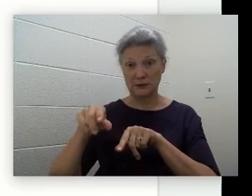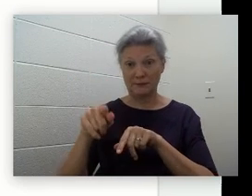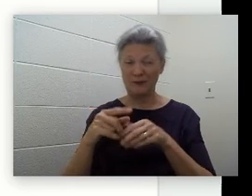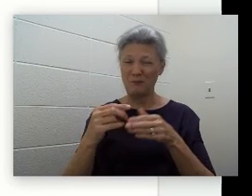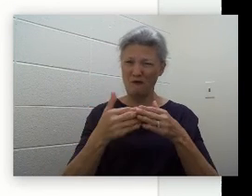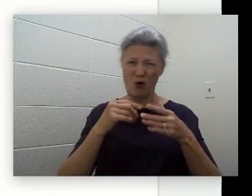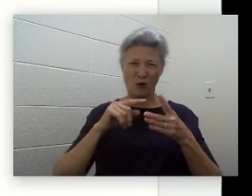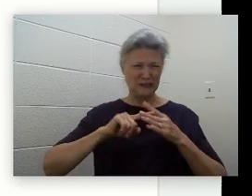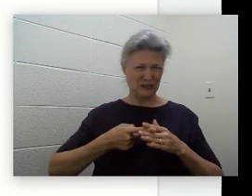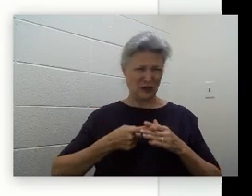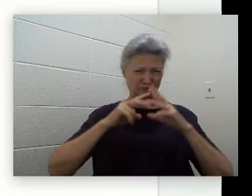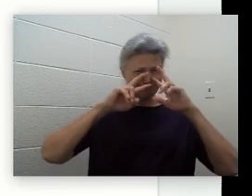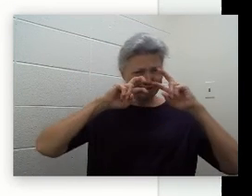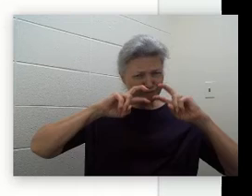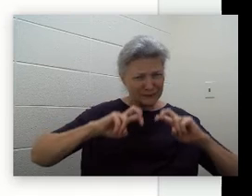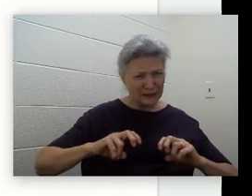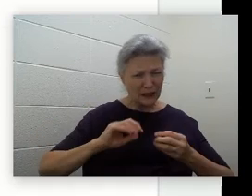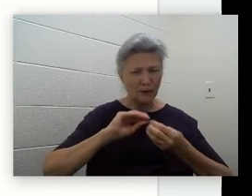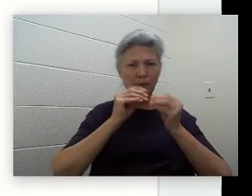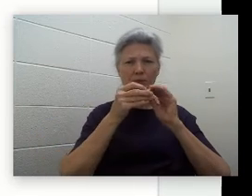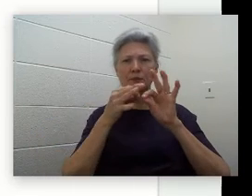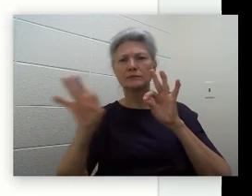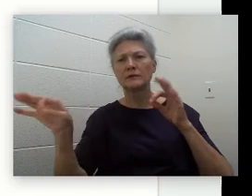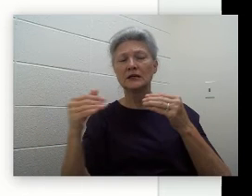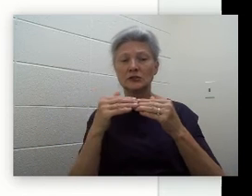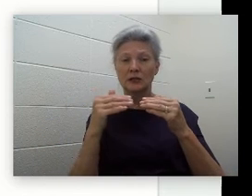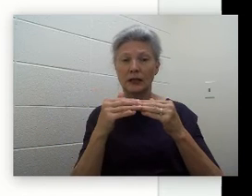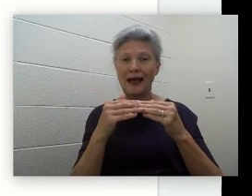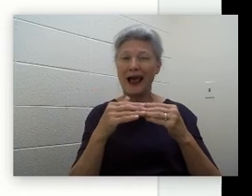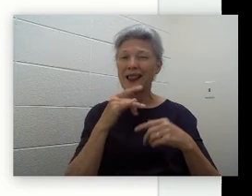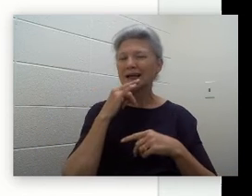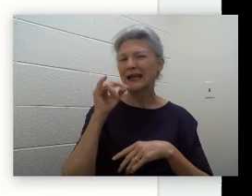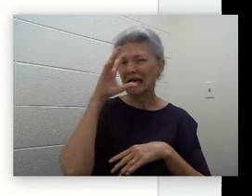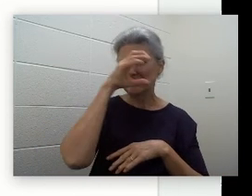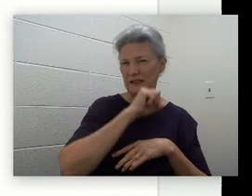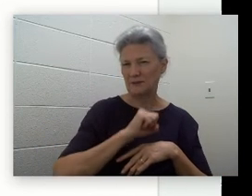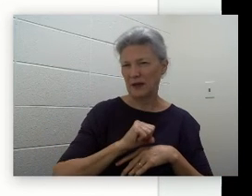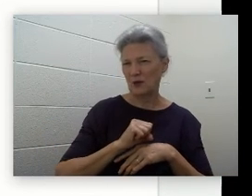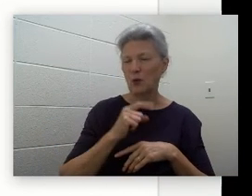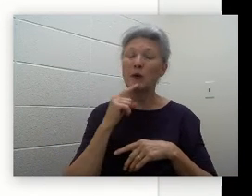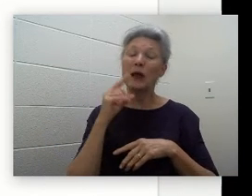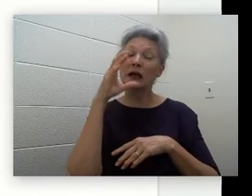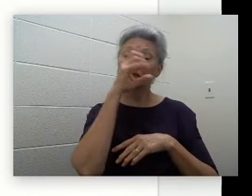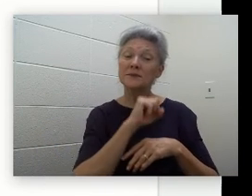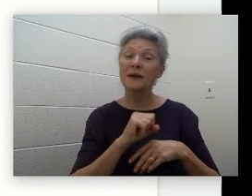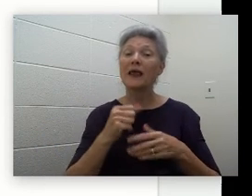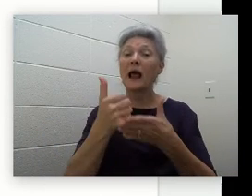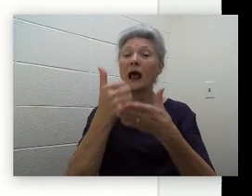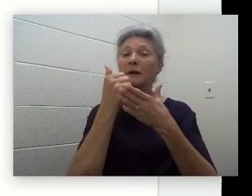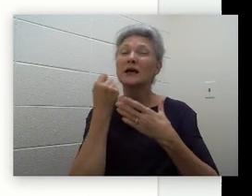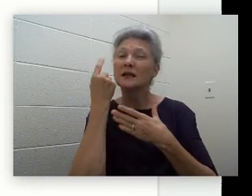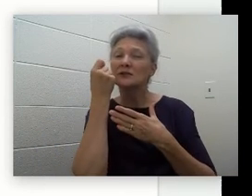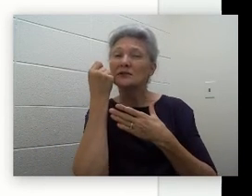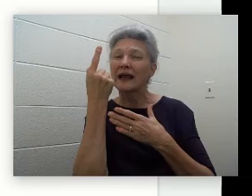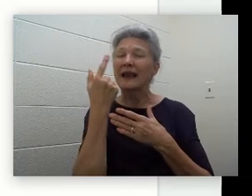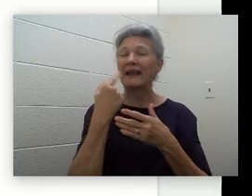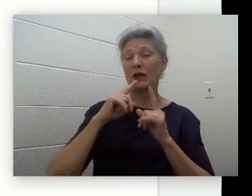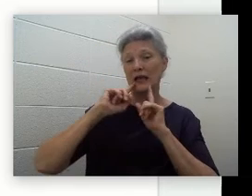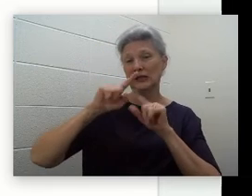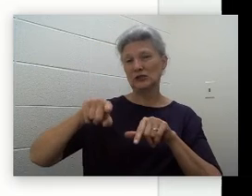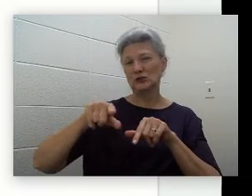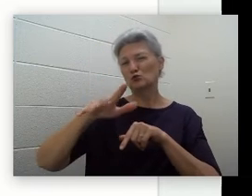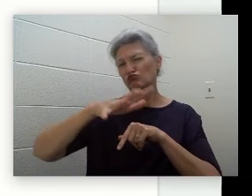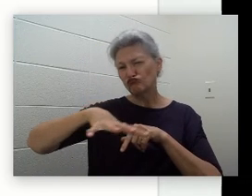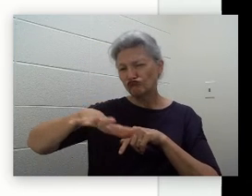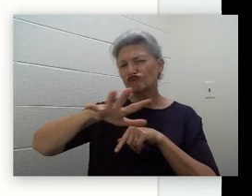digging deep into this multiplication equation, I actually really like to estimate. When we estimate, that helps us understand if our answer is going to